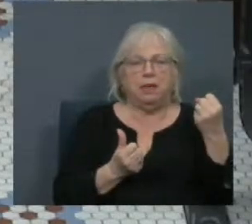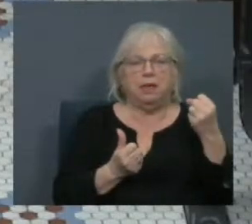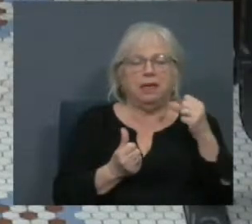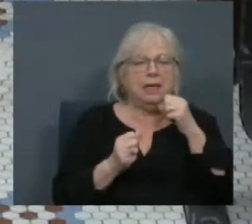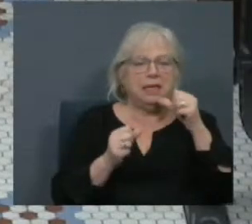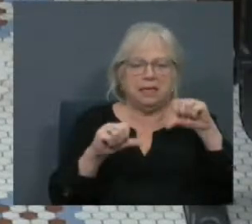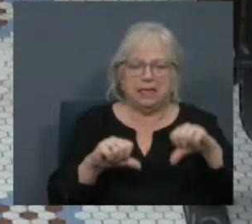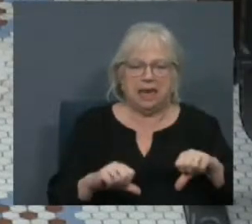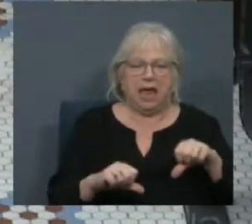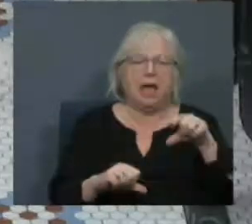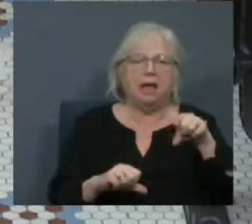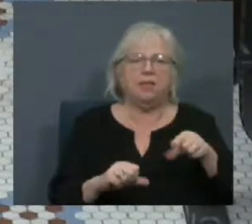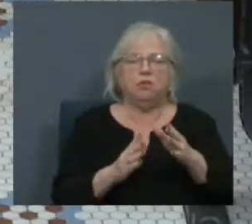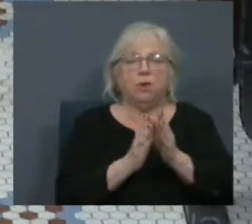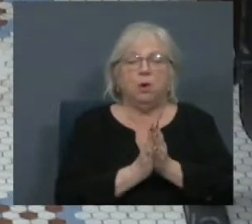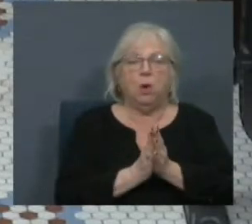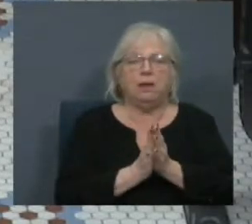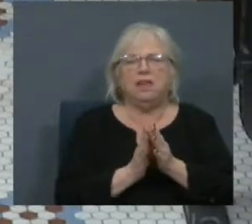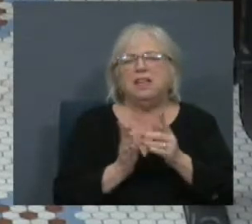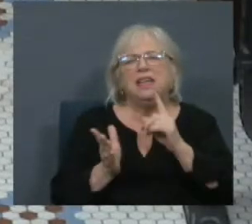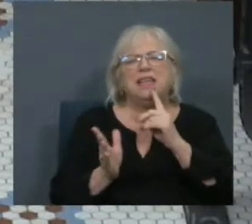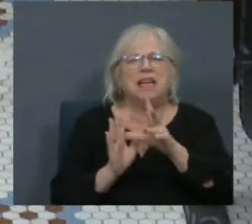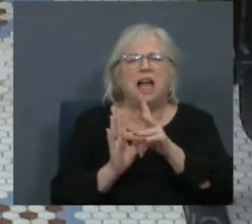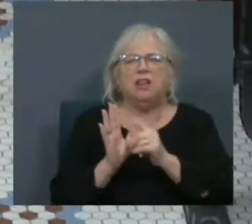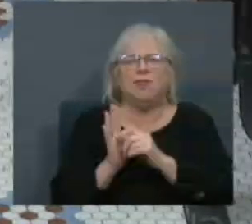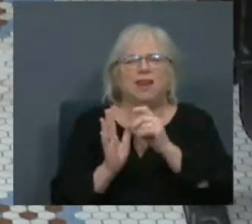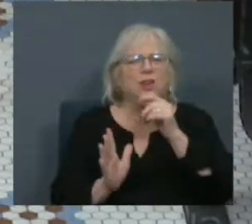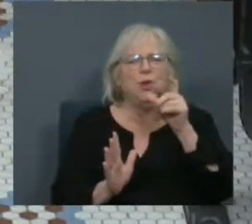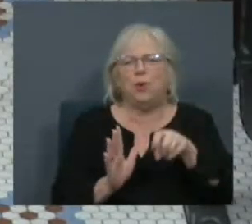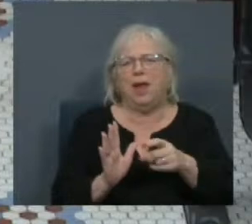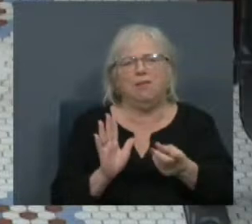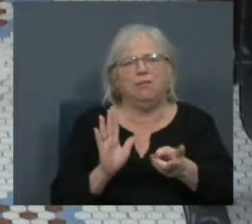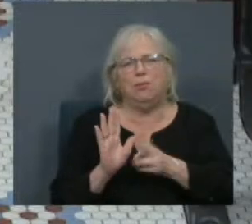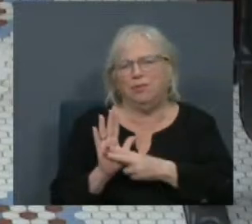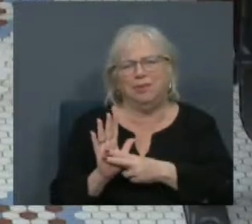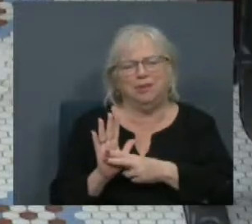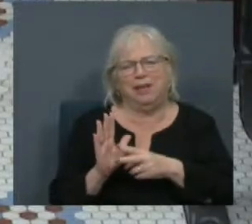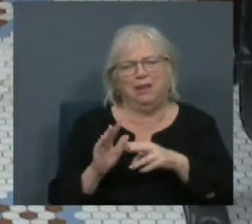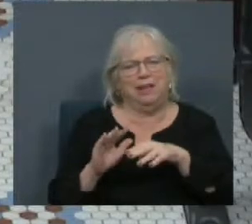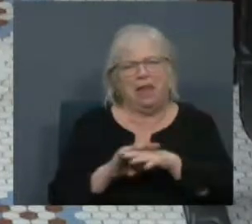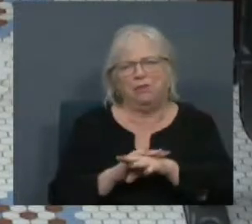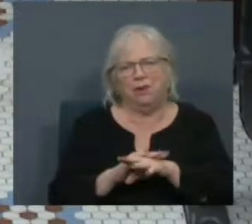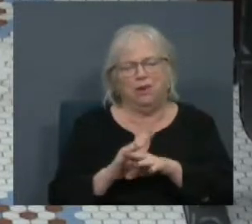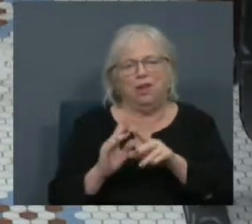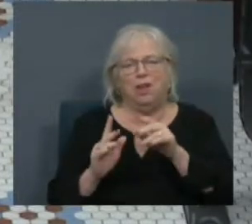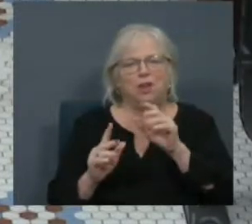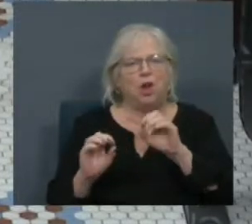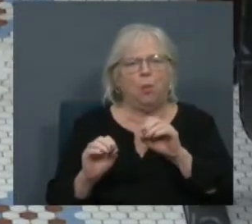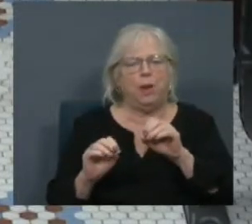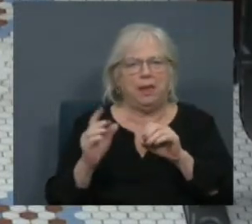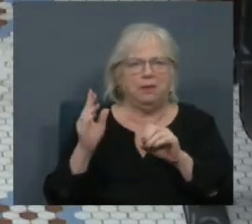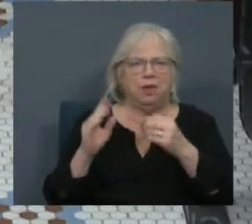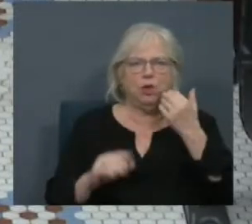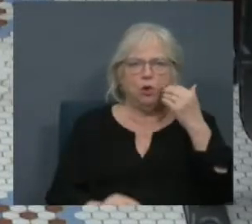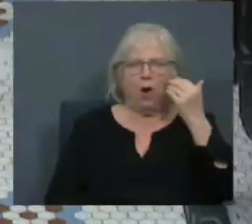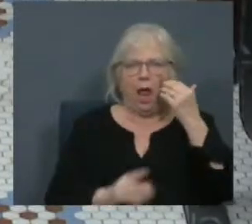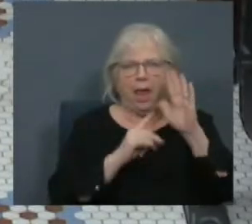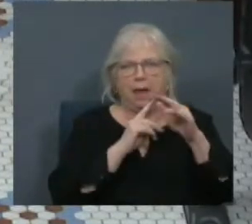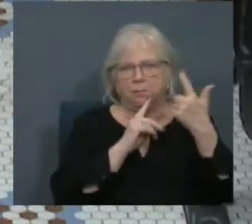Deny this request. It's a contract. You don't have to enter into it. Nobody's holding a gun to your head.